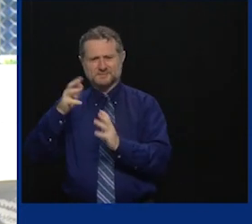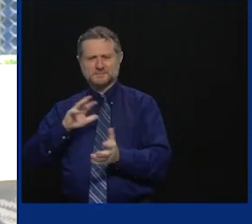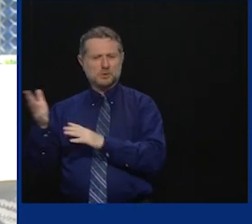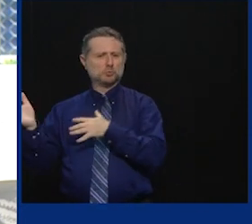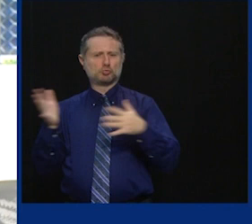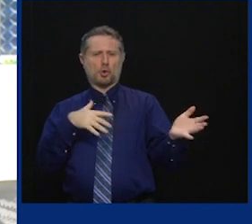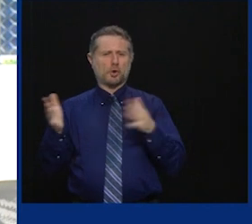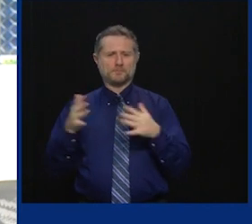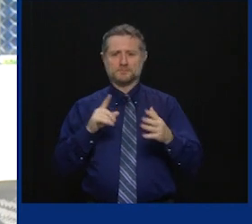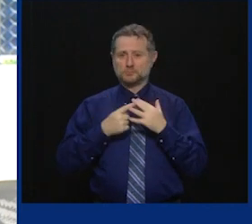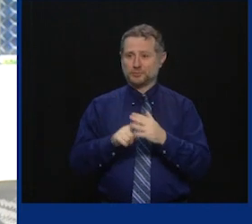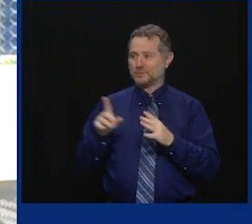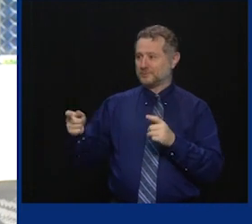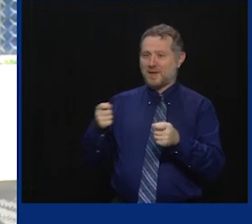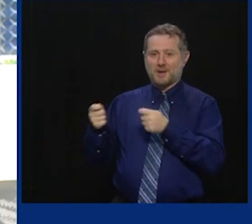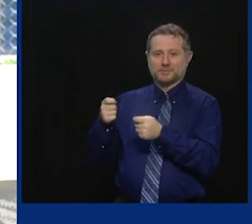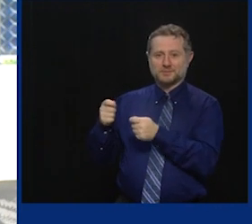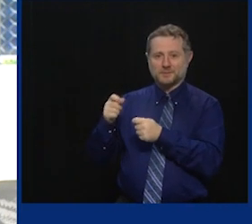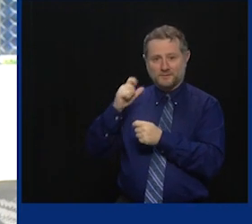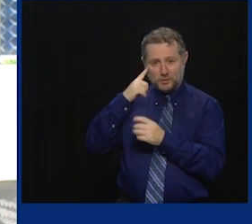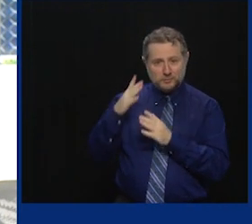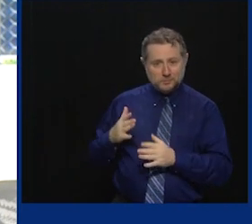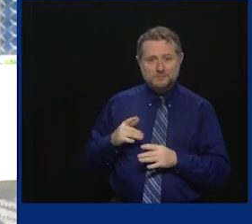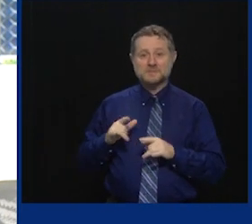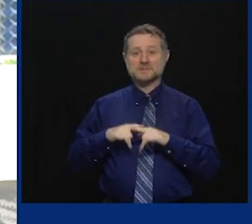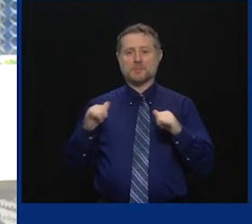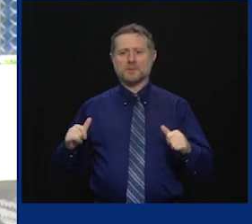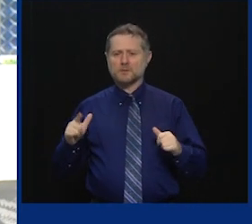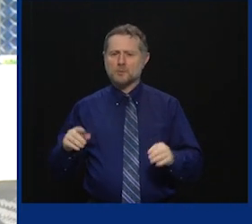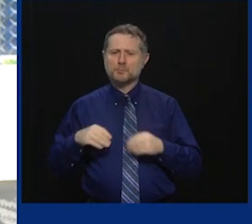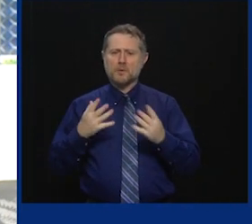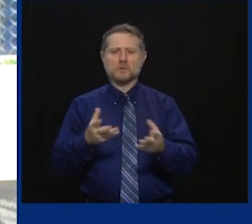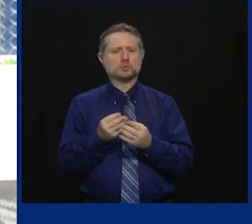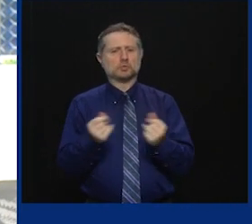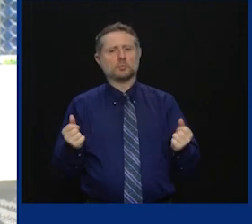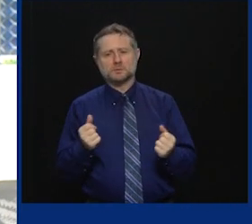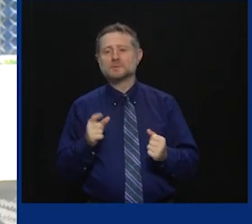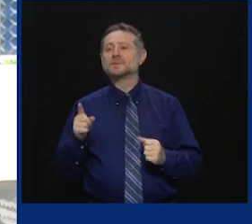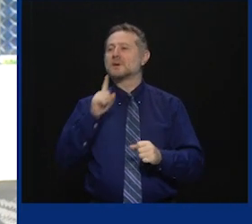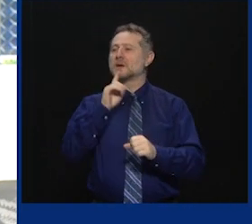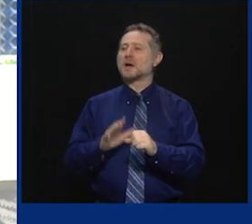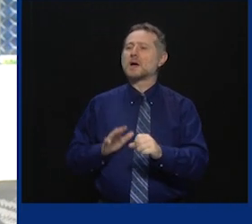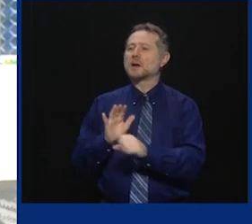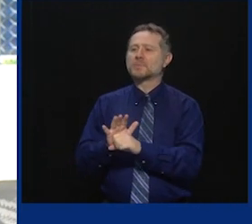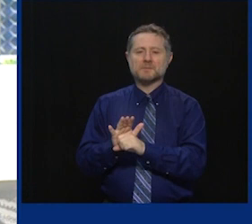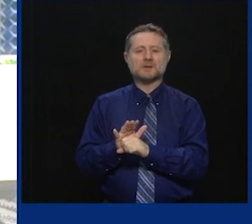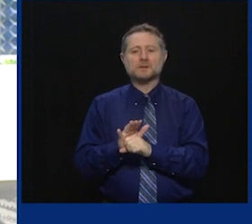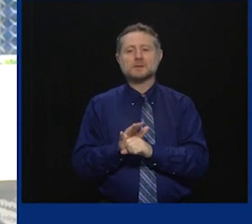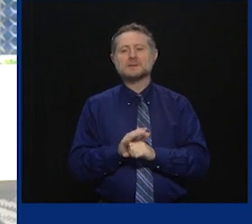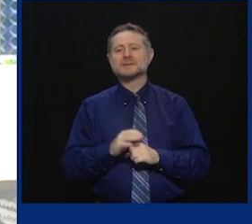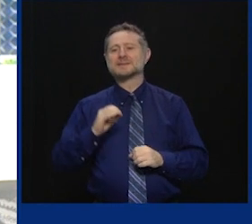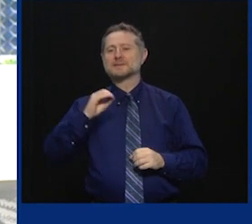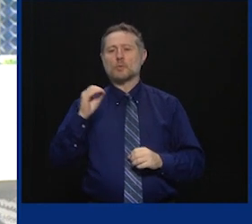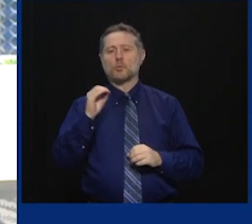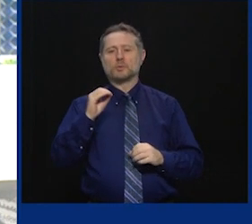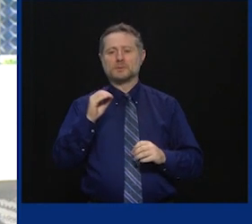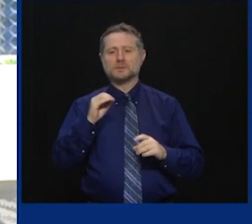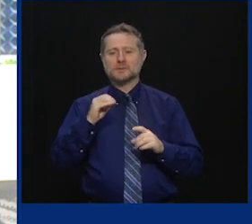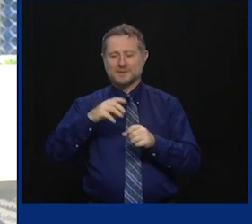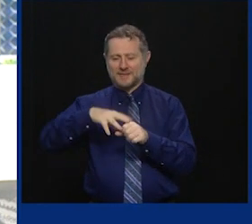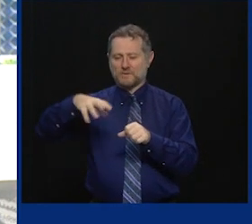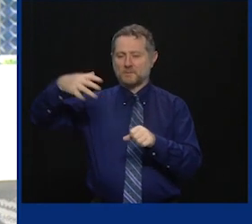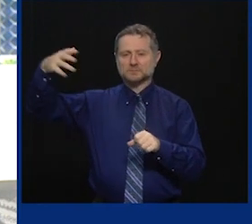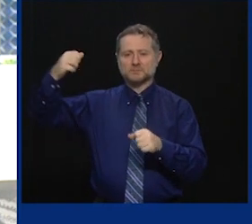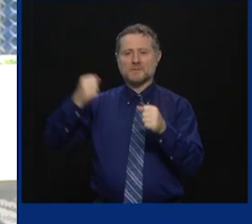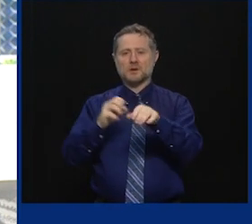real solutions. We see a commitment to zero-emission vehicles, clean trucks, really incredible announcements yesterday on